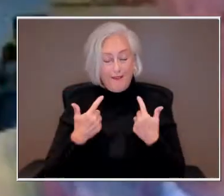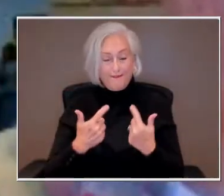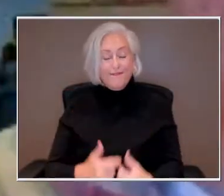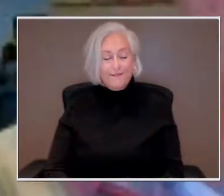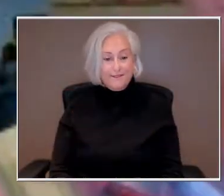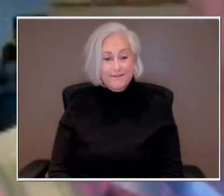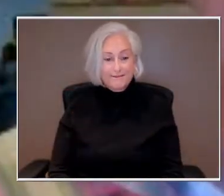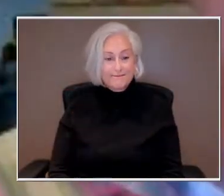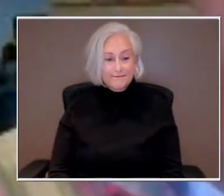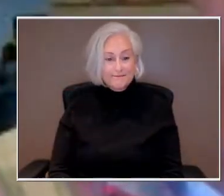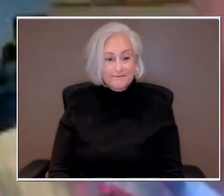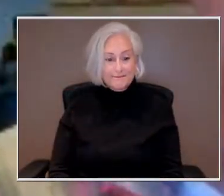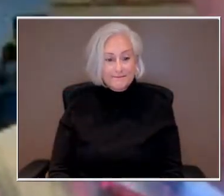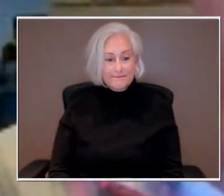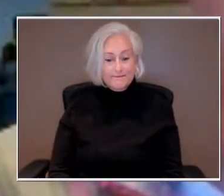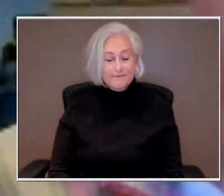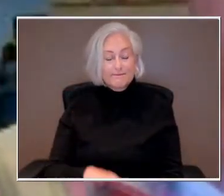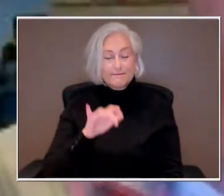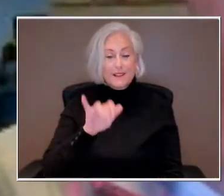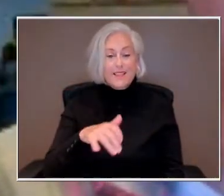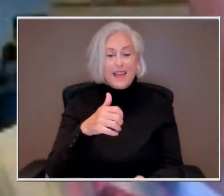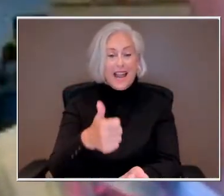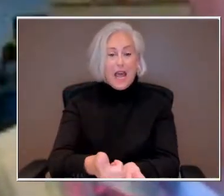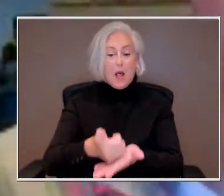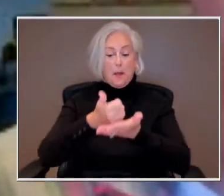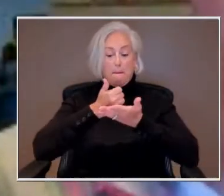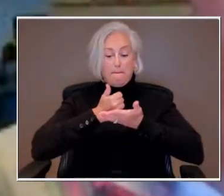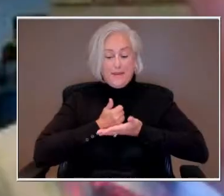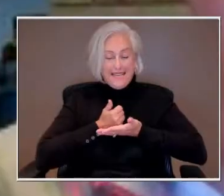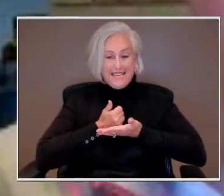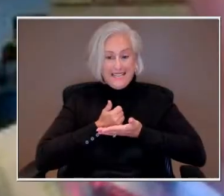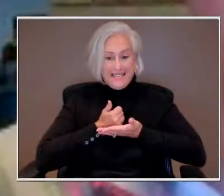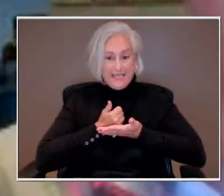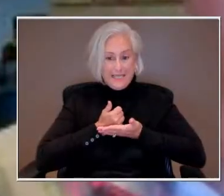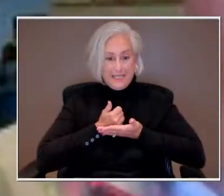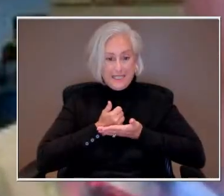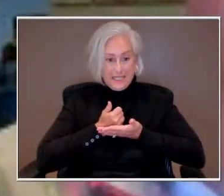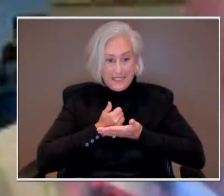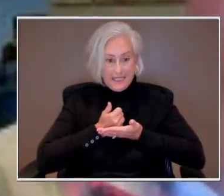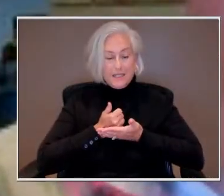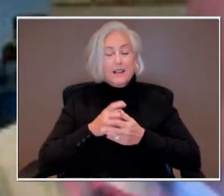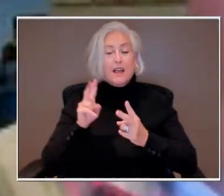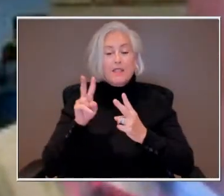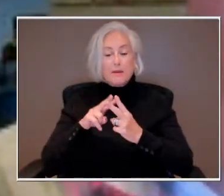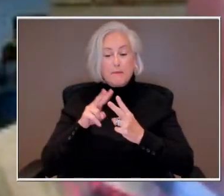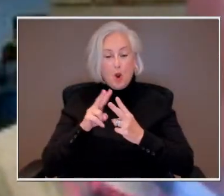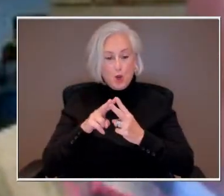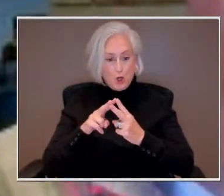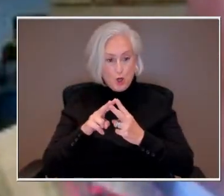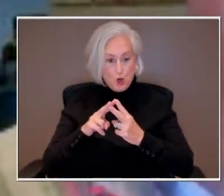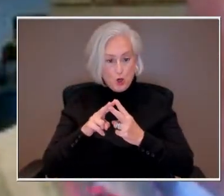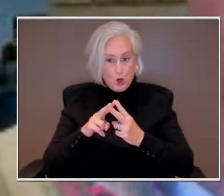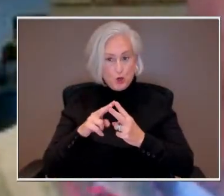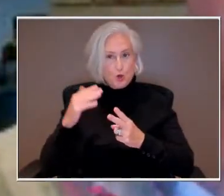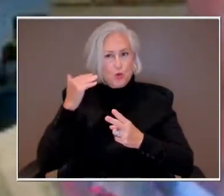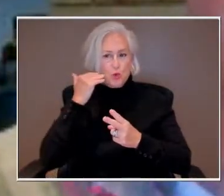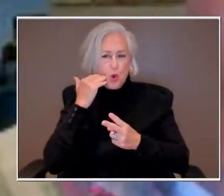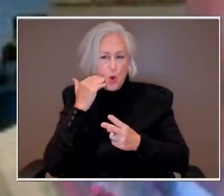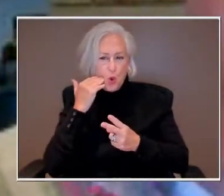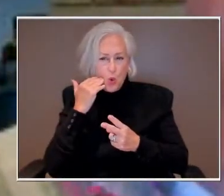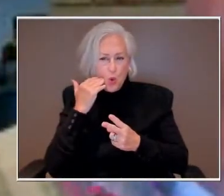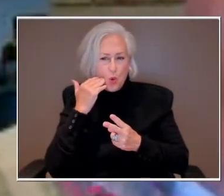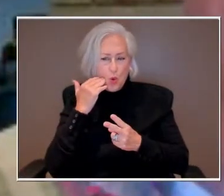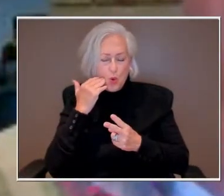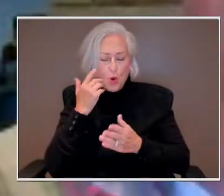it's also helped me as his partner see what I can do, evaluate what I can